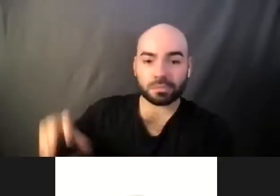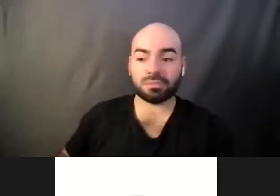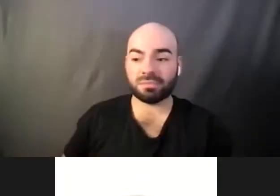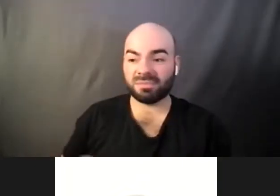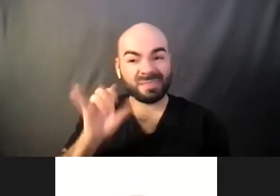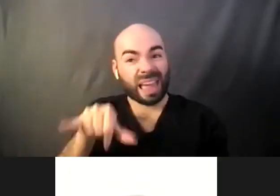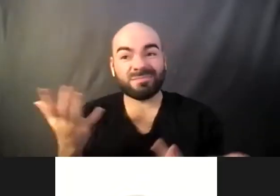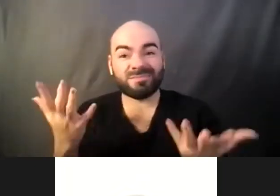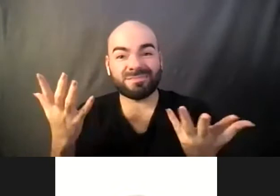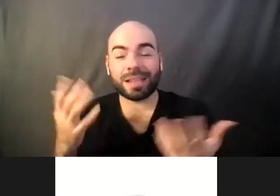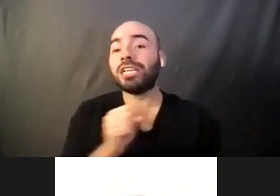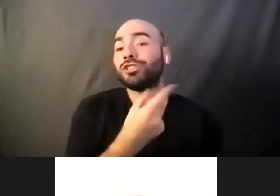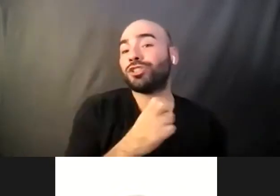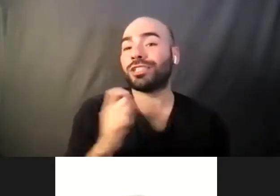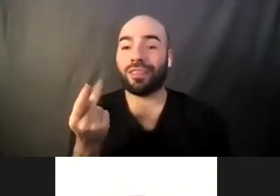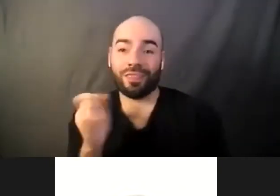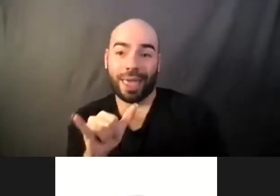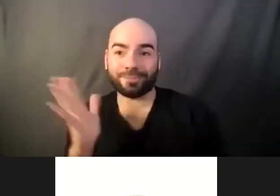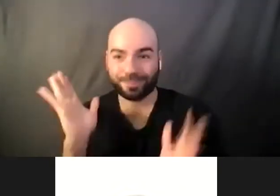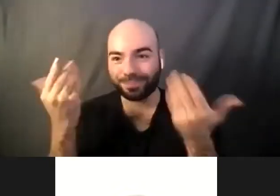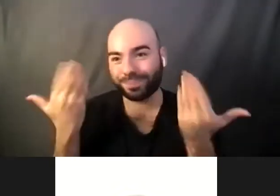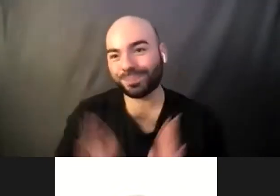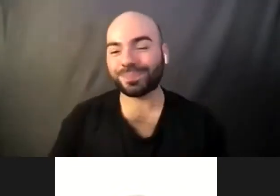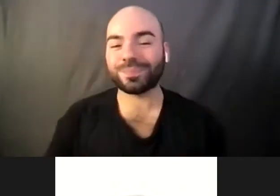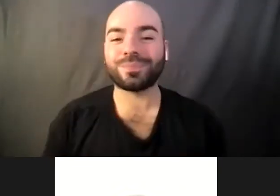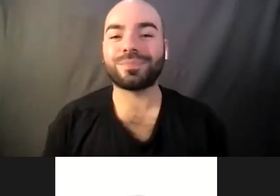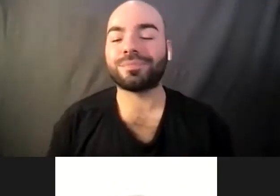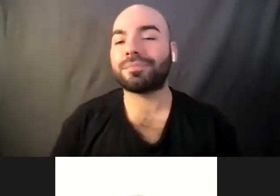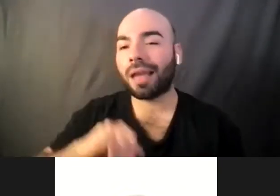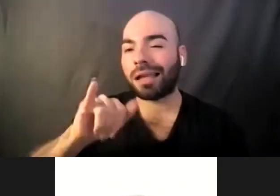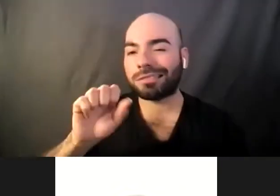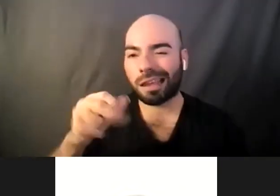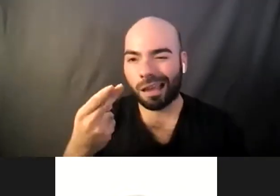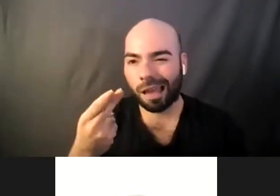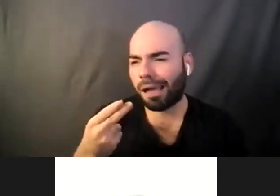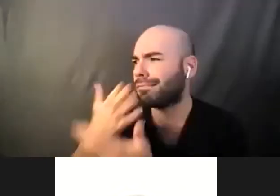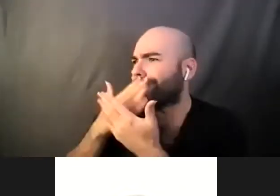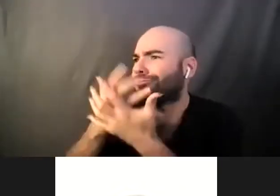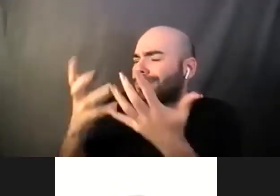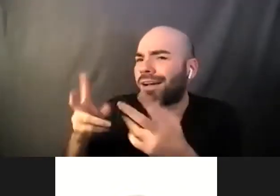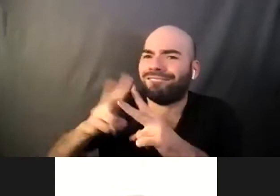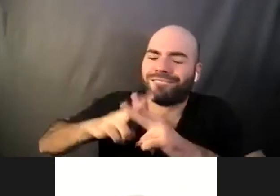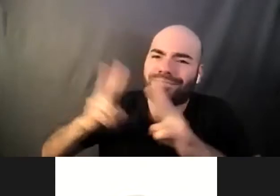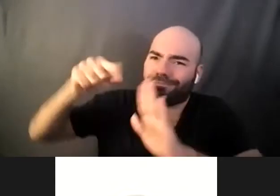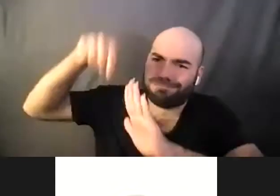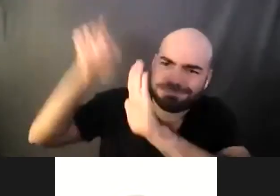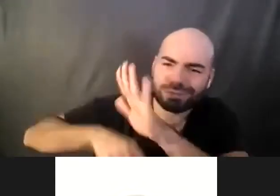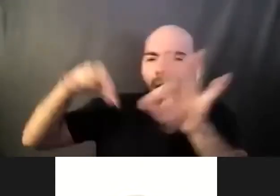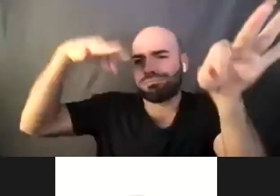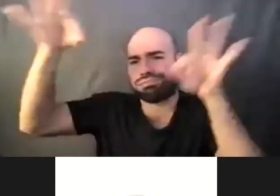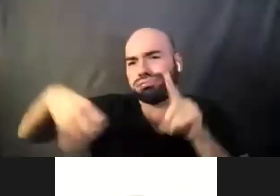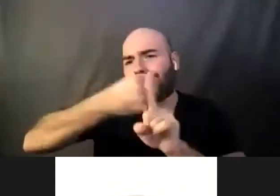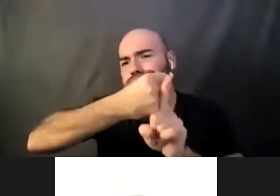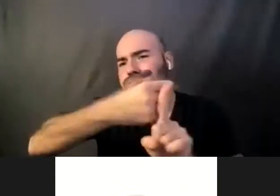me. I use she, they pronouns. Thank you. Thank you so much for those very descriptive descriptions. So